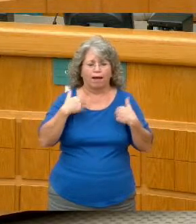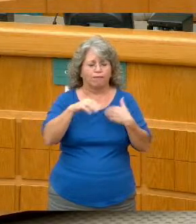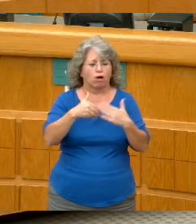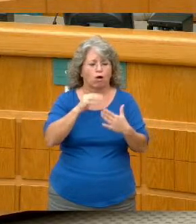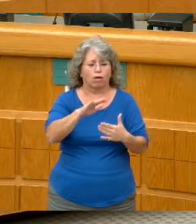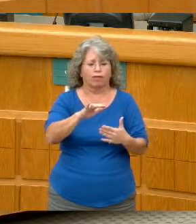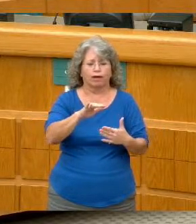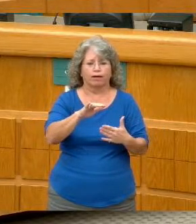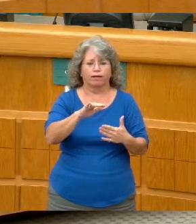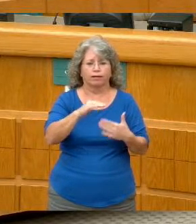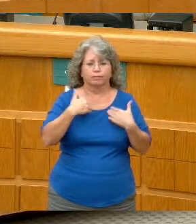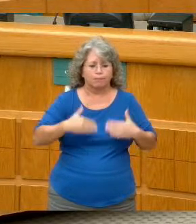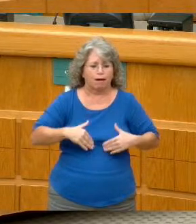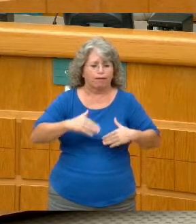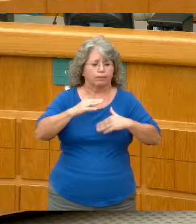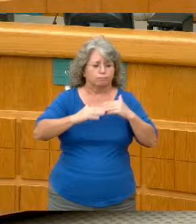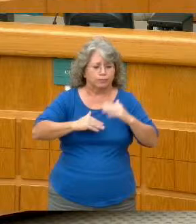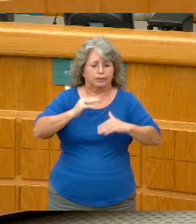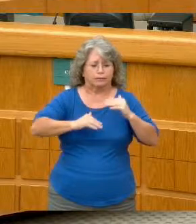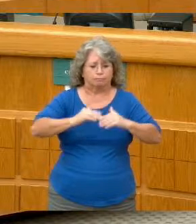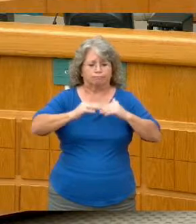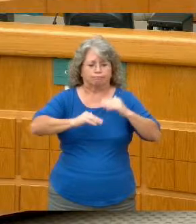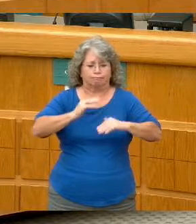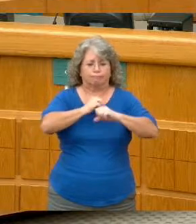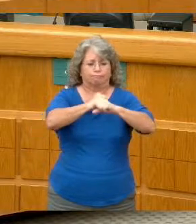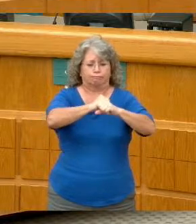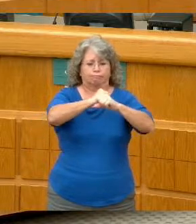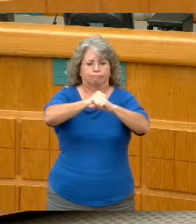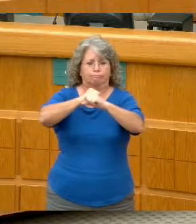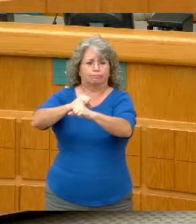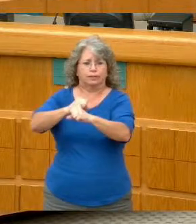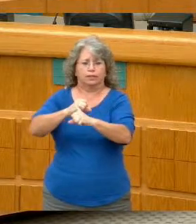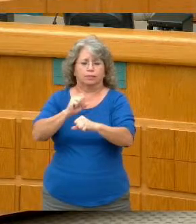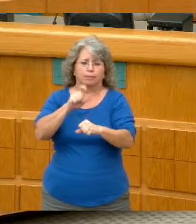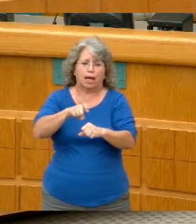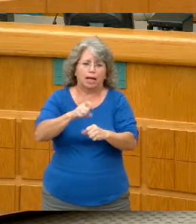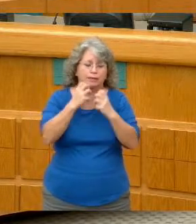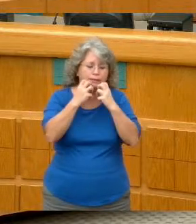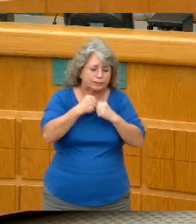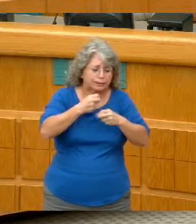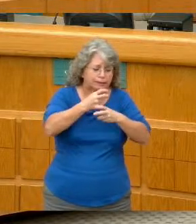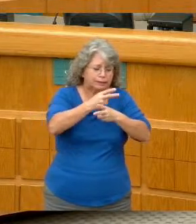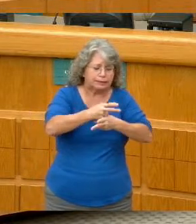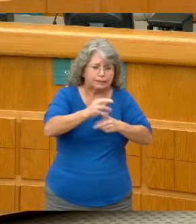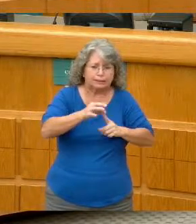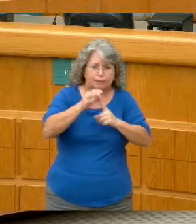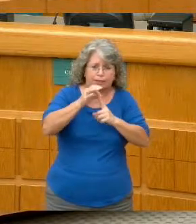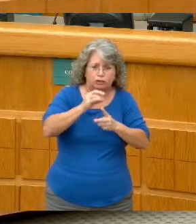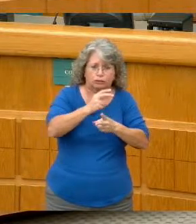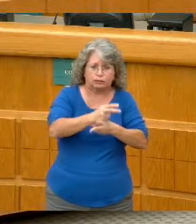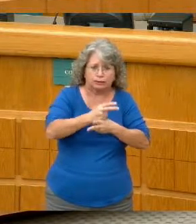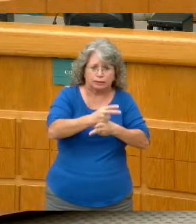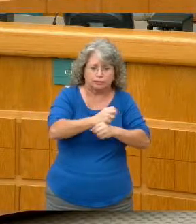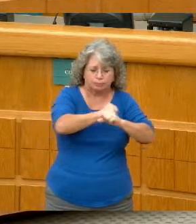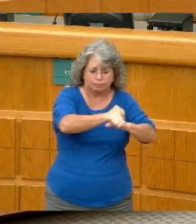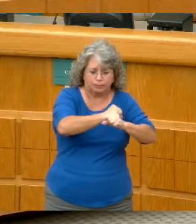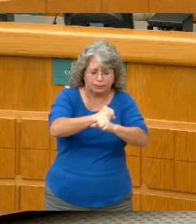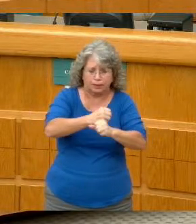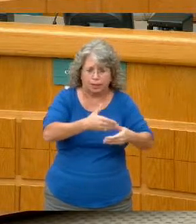so we need to take special care of these babies. So one of the things that you can do, and we've been